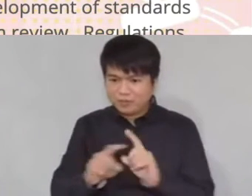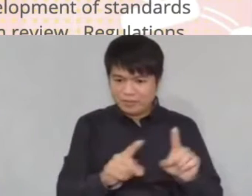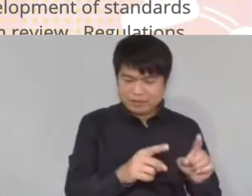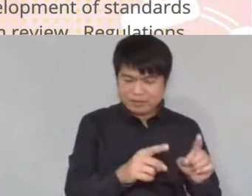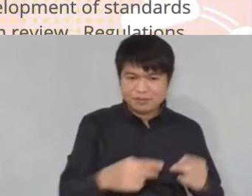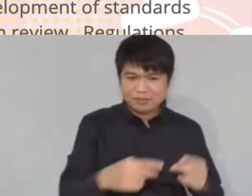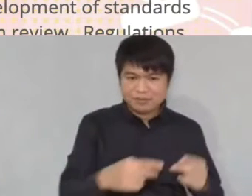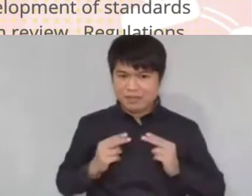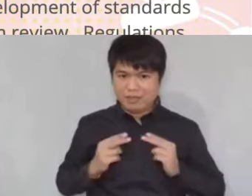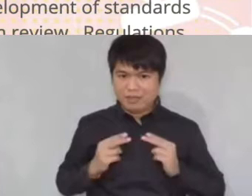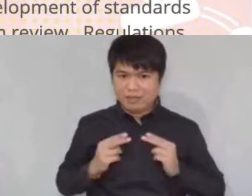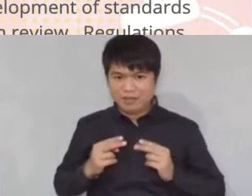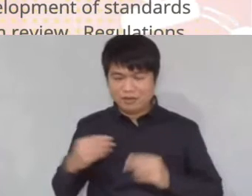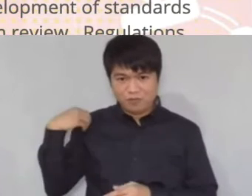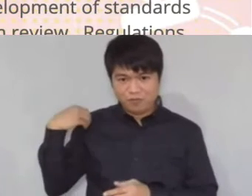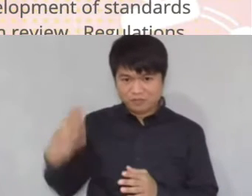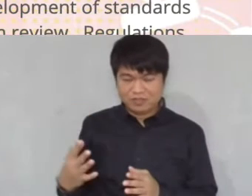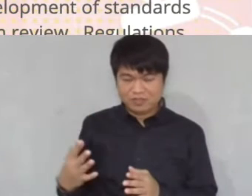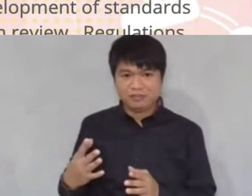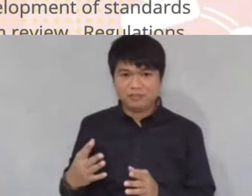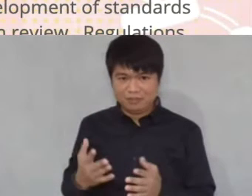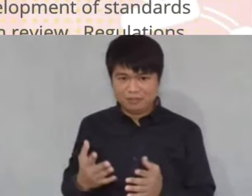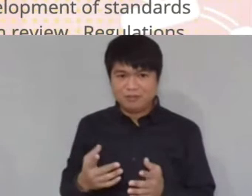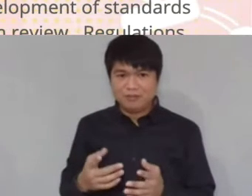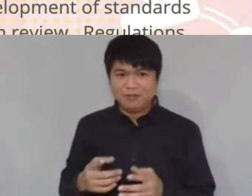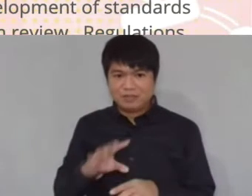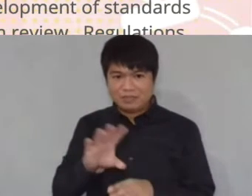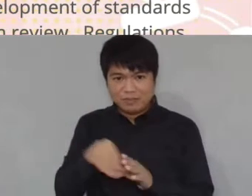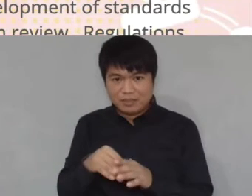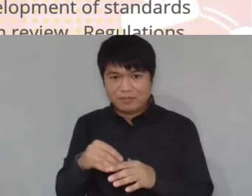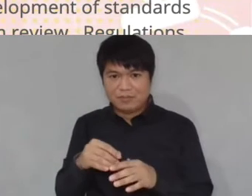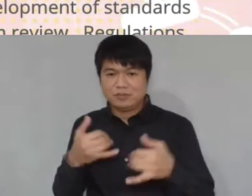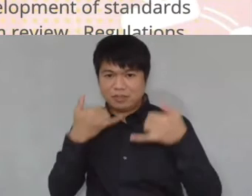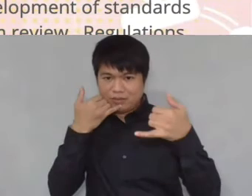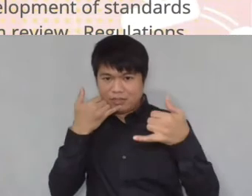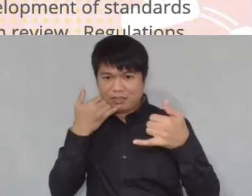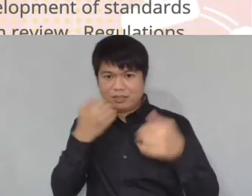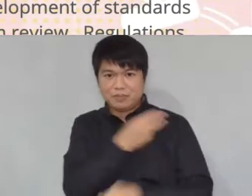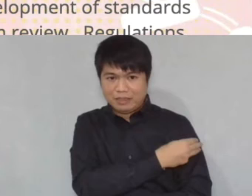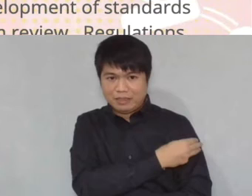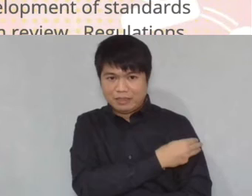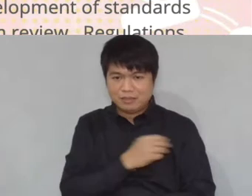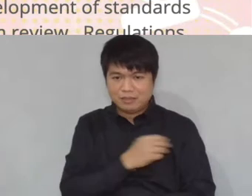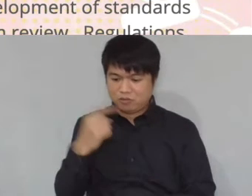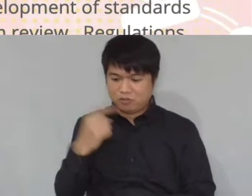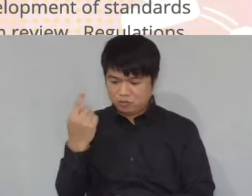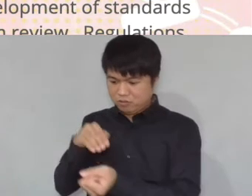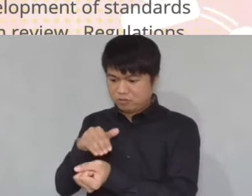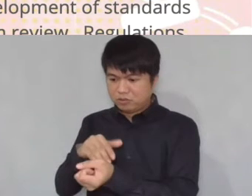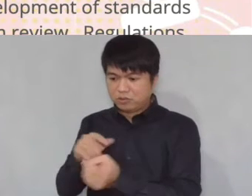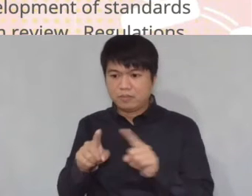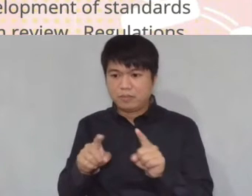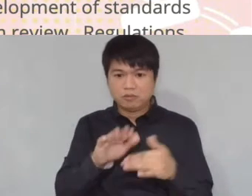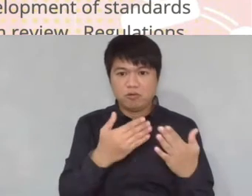resources involved in for telehealth. So this is not just for the doctors, but also